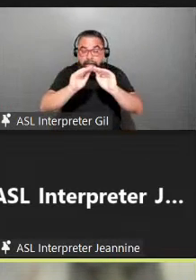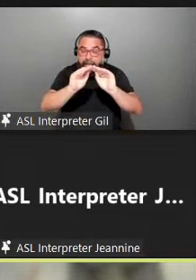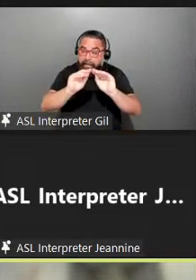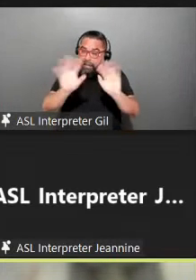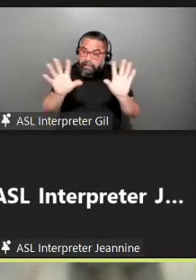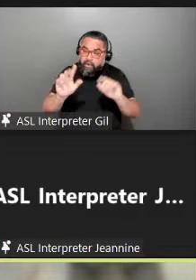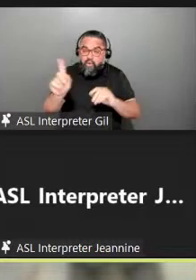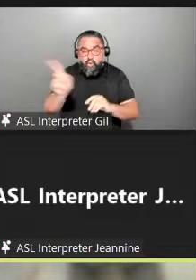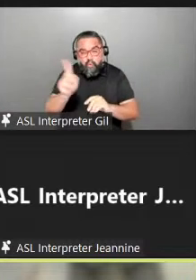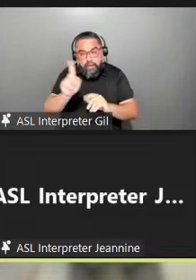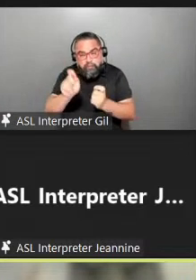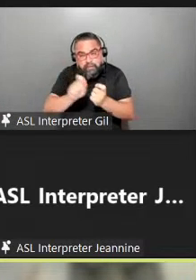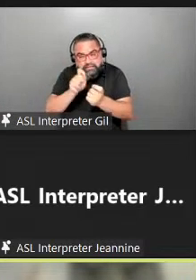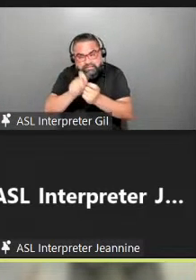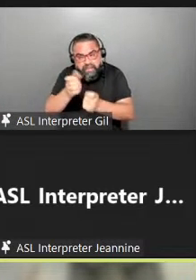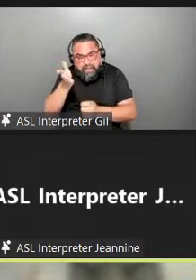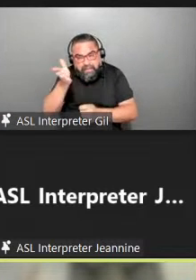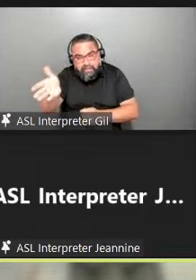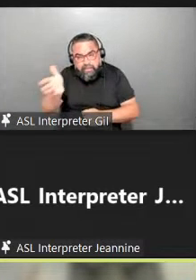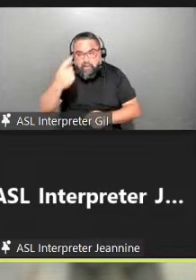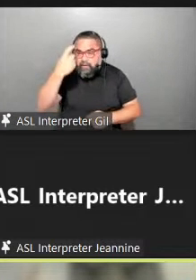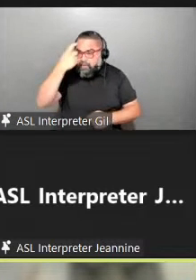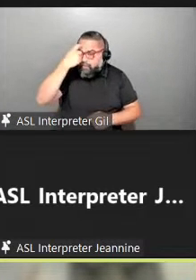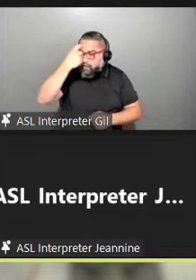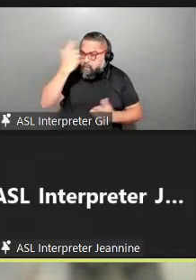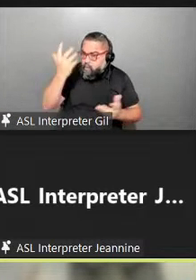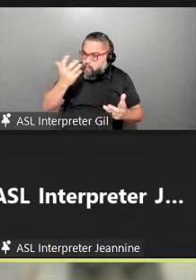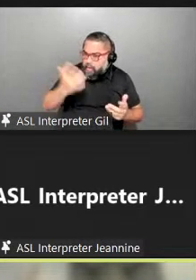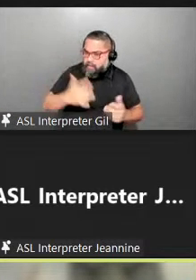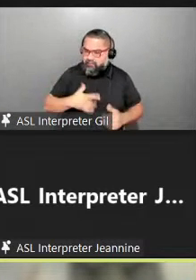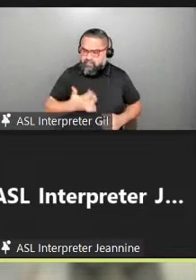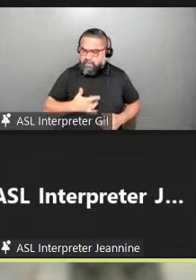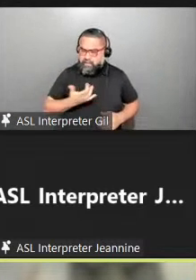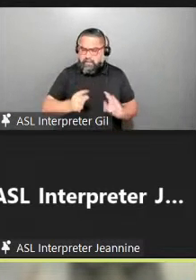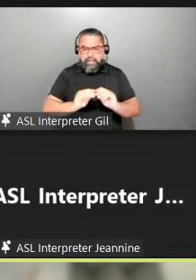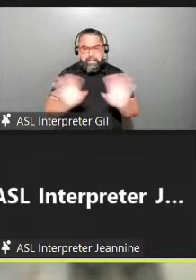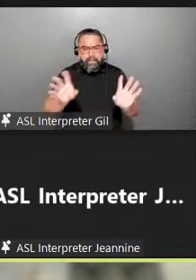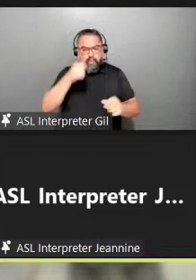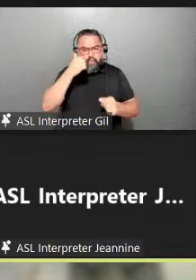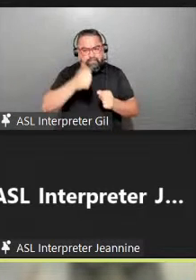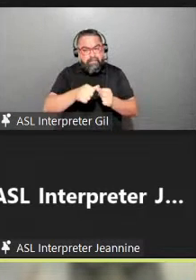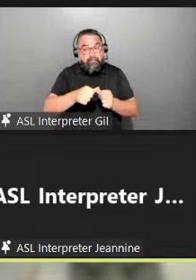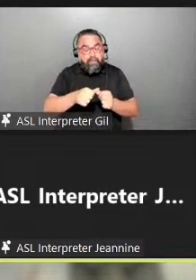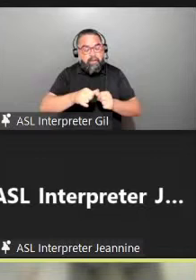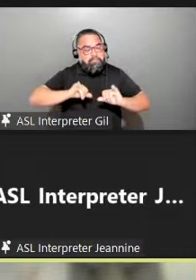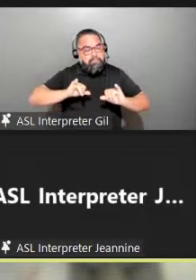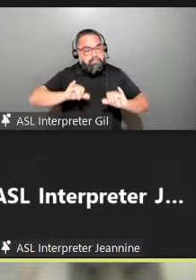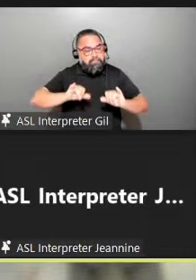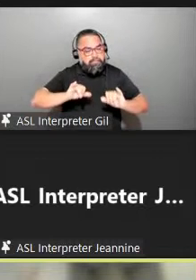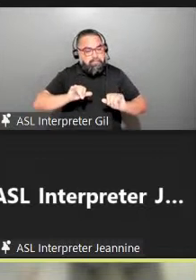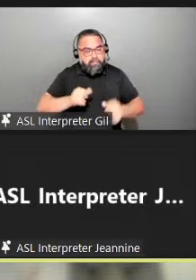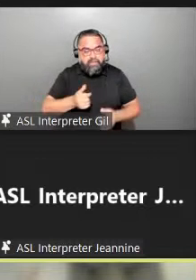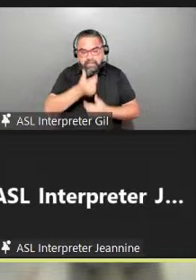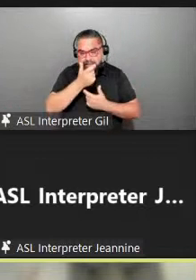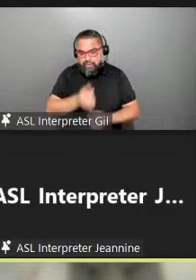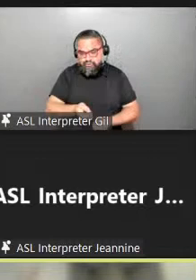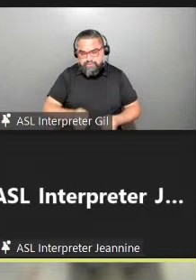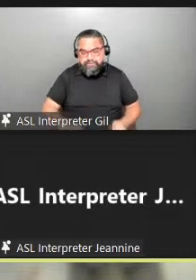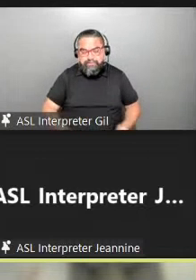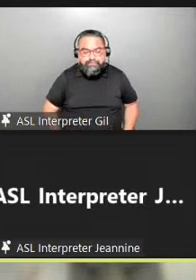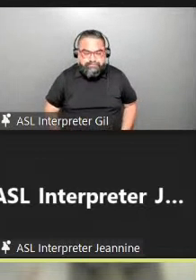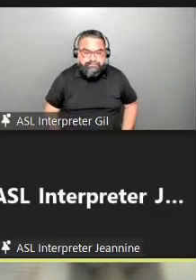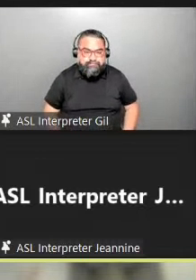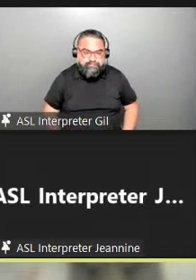and what they thought and what they felt and all of those things, which is really quite interesting because they're